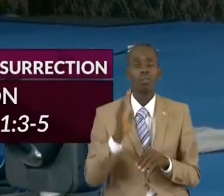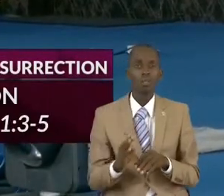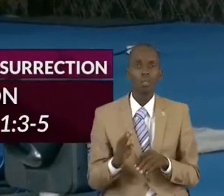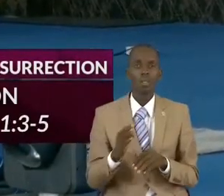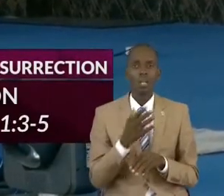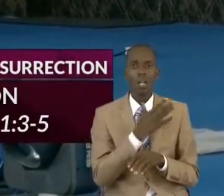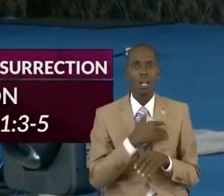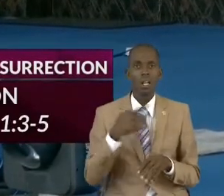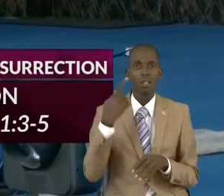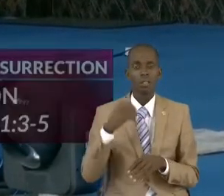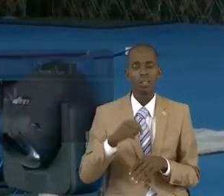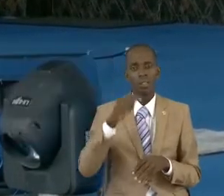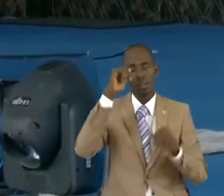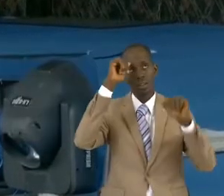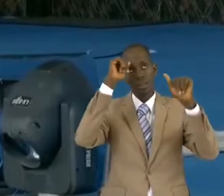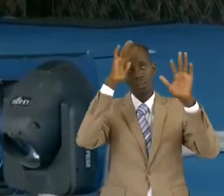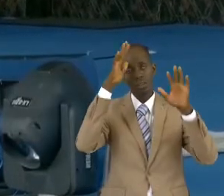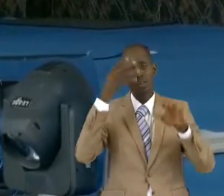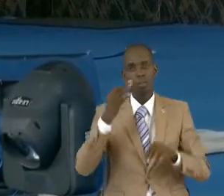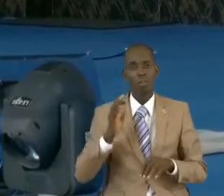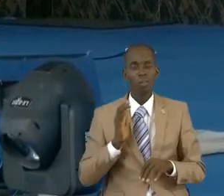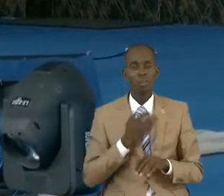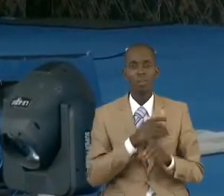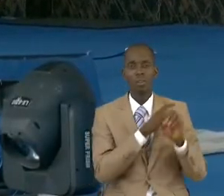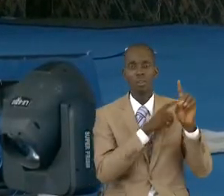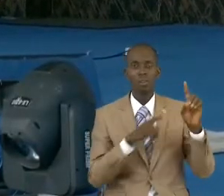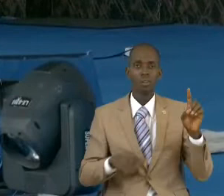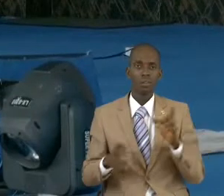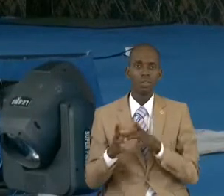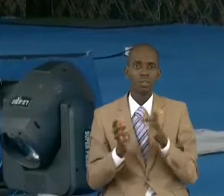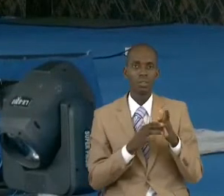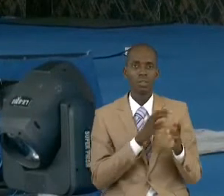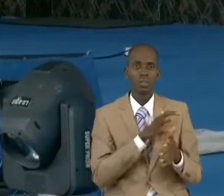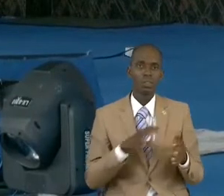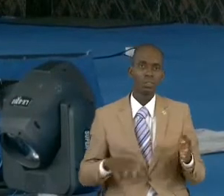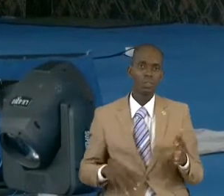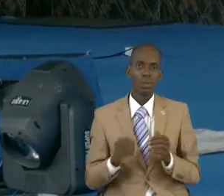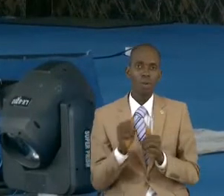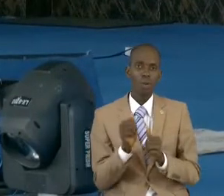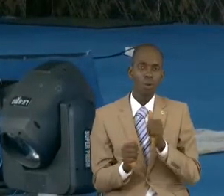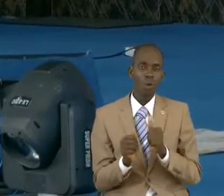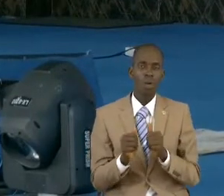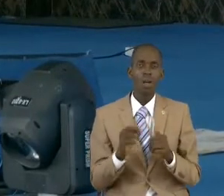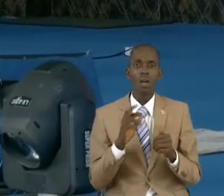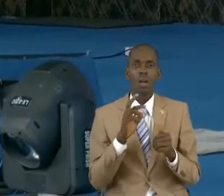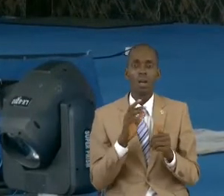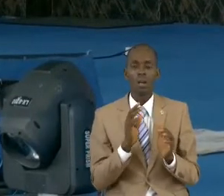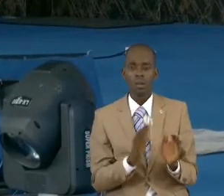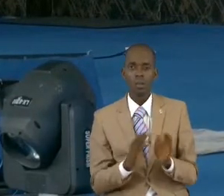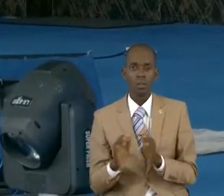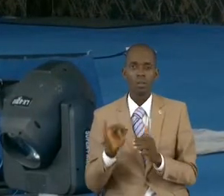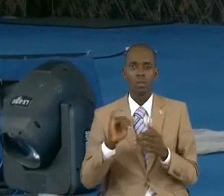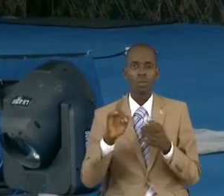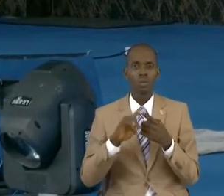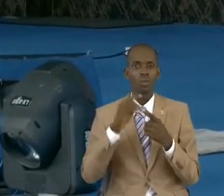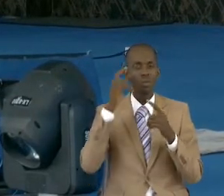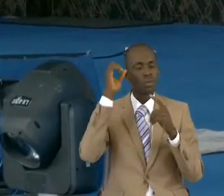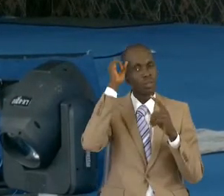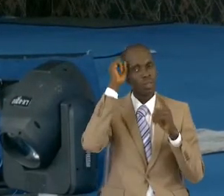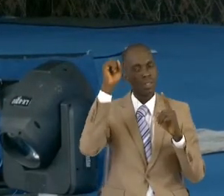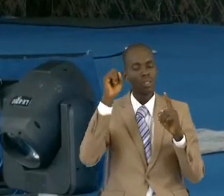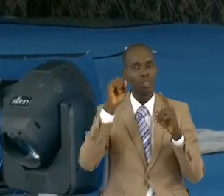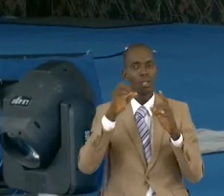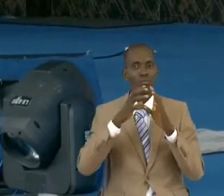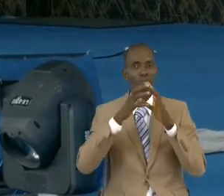Father of our Lord Jesus Christ, which according to his abundant mercy